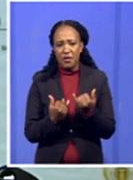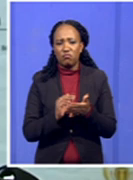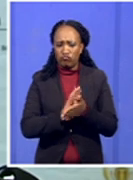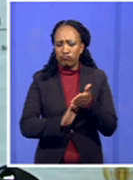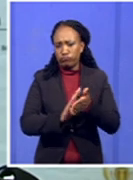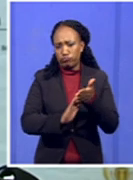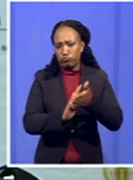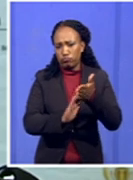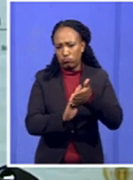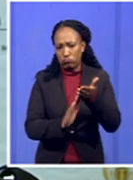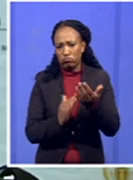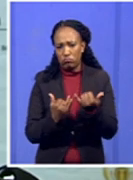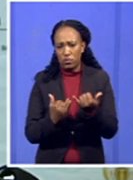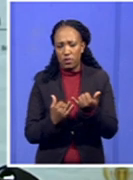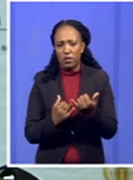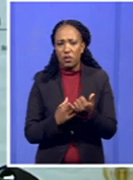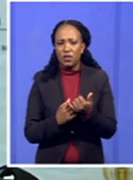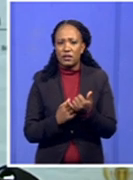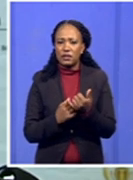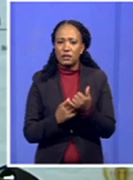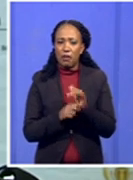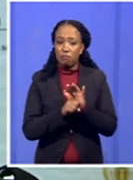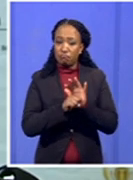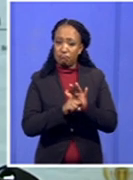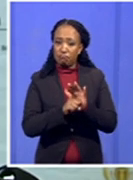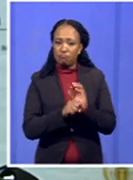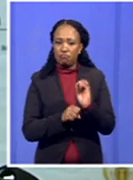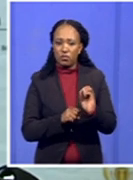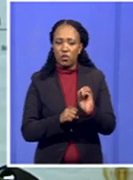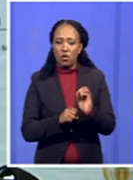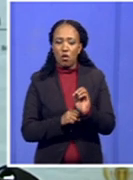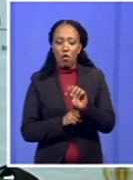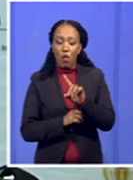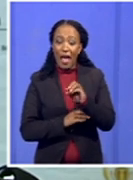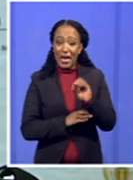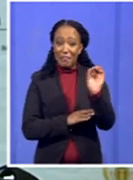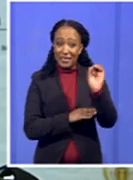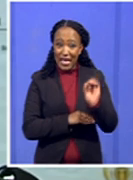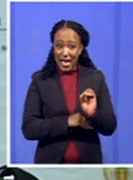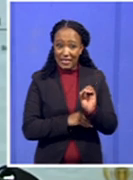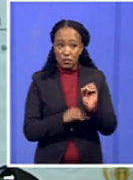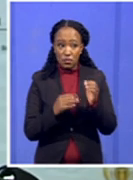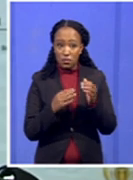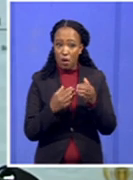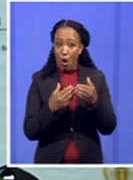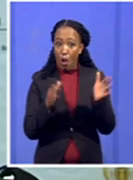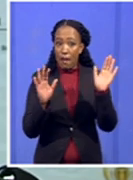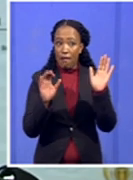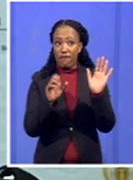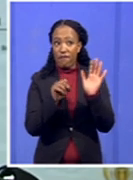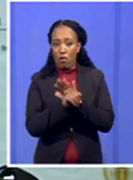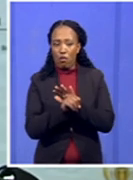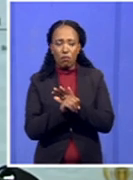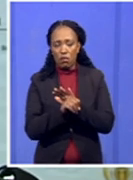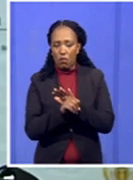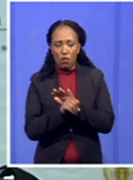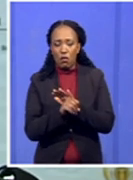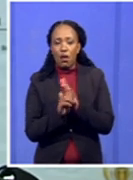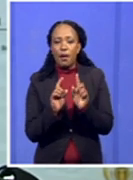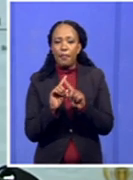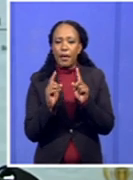So there's still pressure because of the fact that it's not at 100%, but we want to again reaffirm the fact